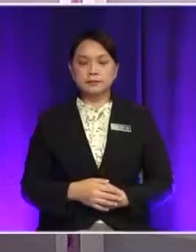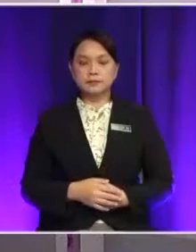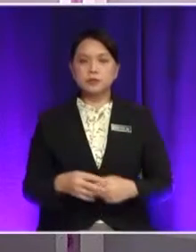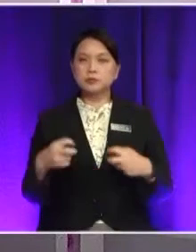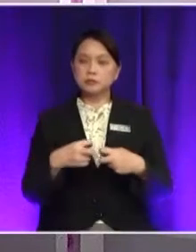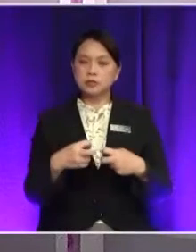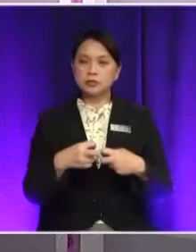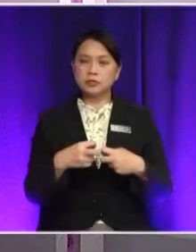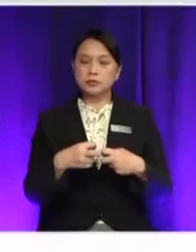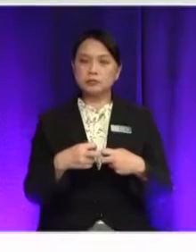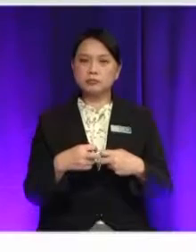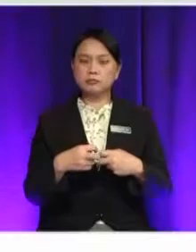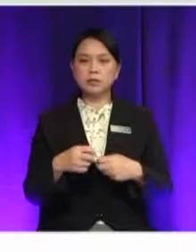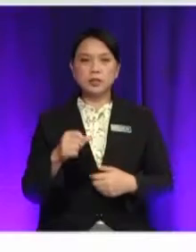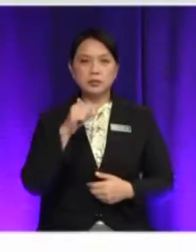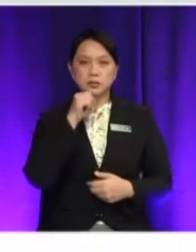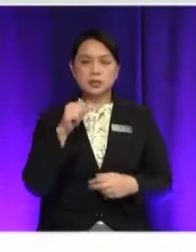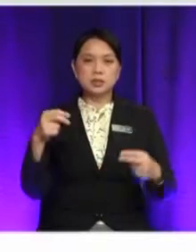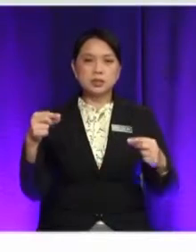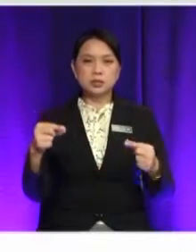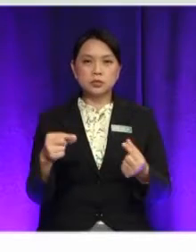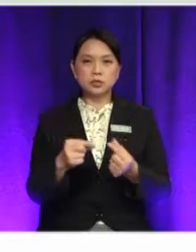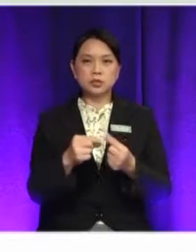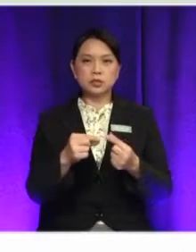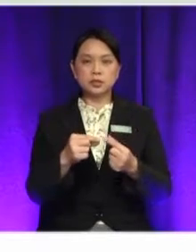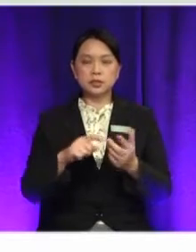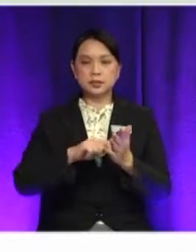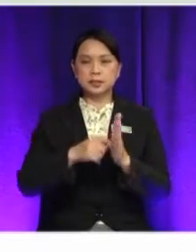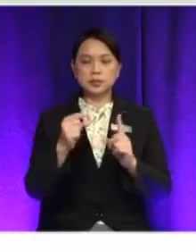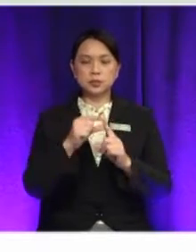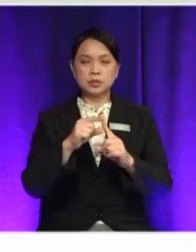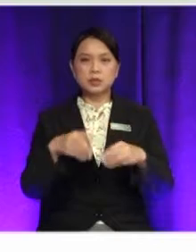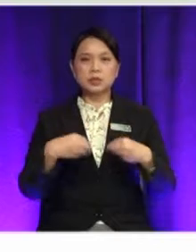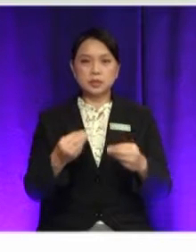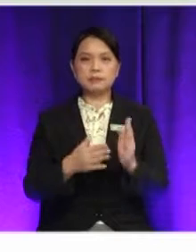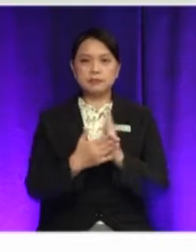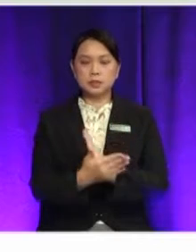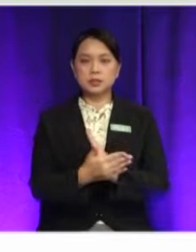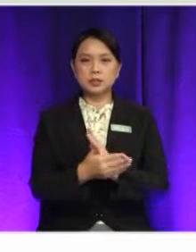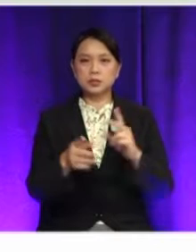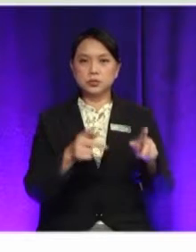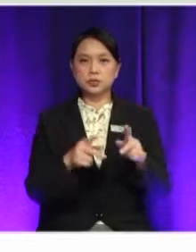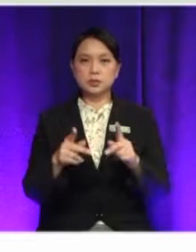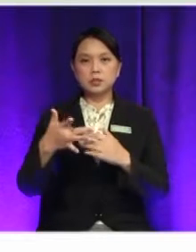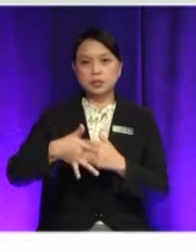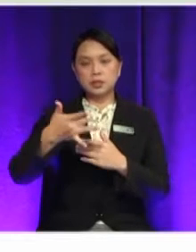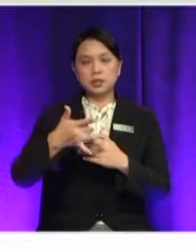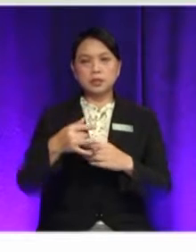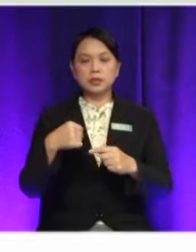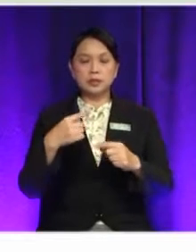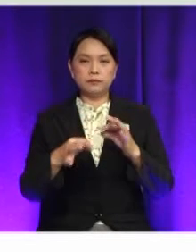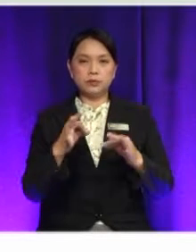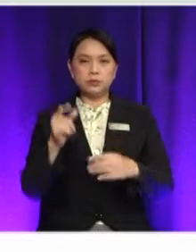has been disconnected. So the keywords were actually given by the students earlier. So when you look at the slide,